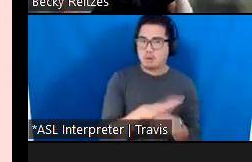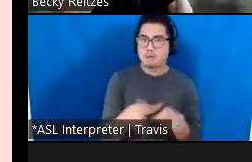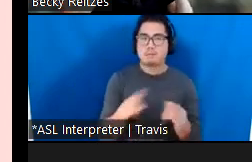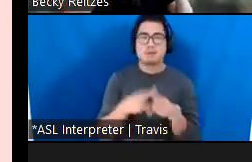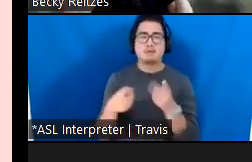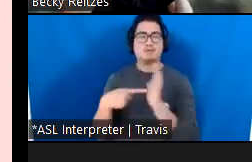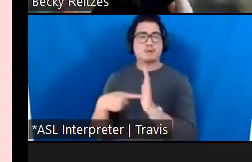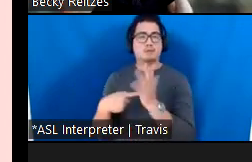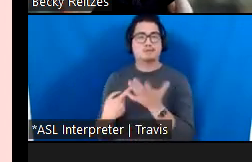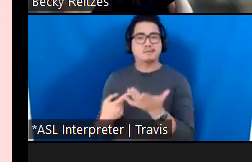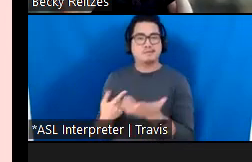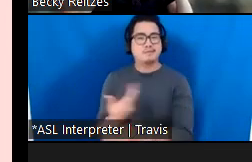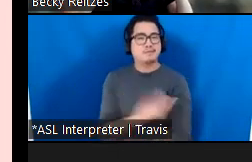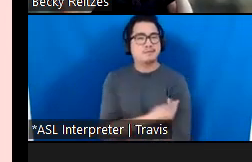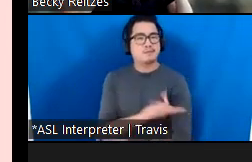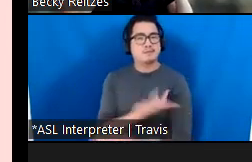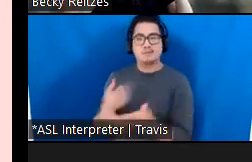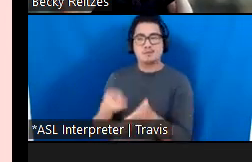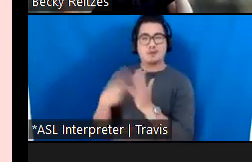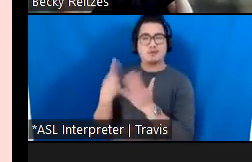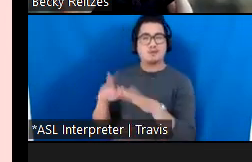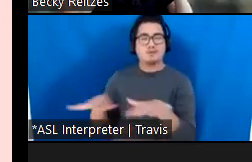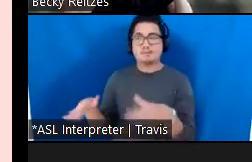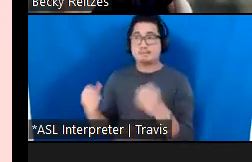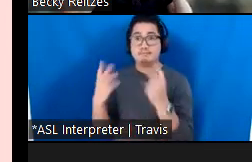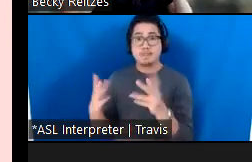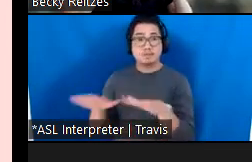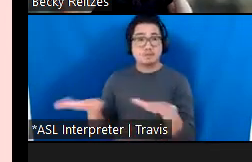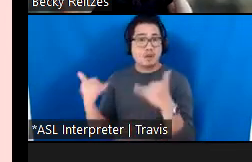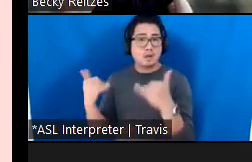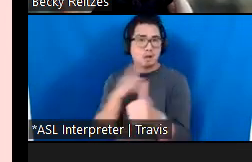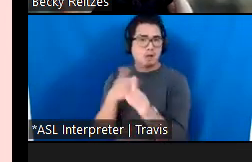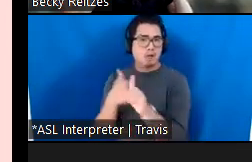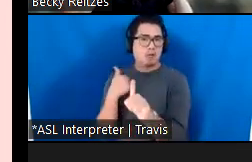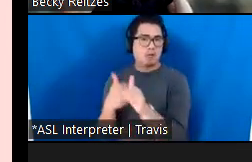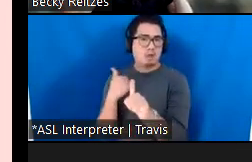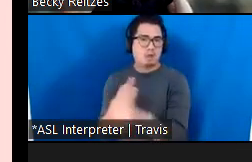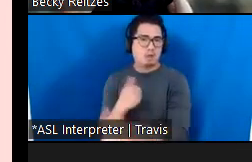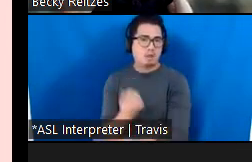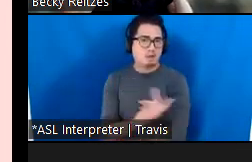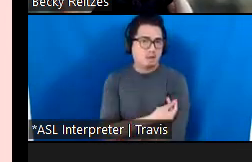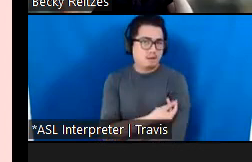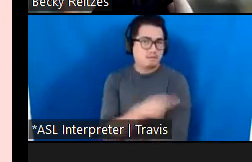And since so many children are behind in their vaccinations due to COVID.